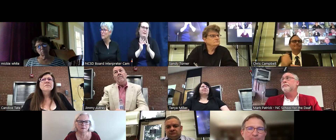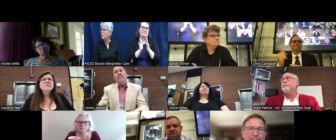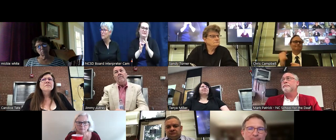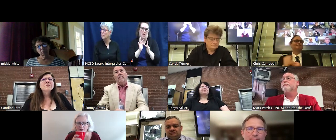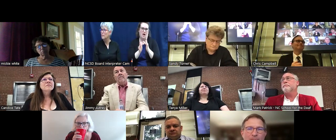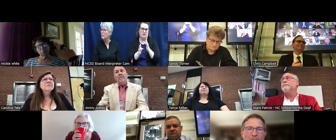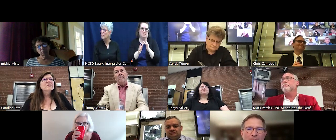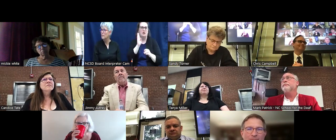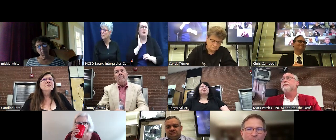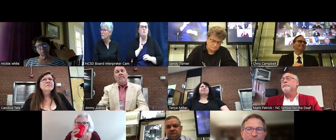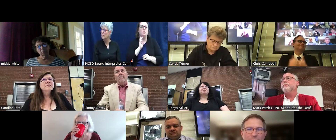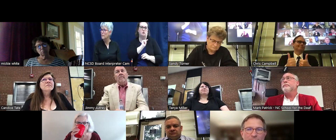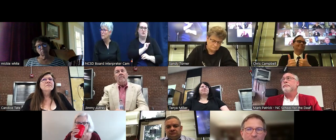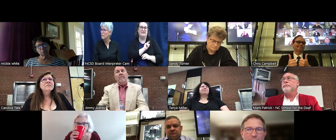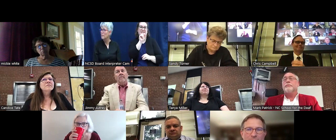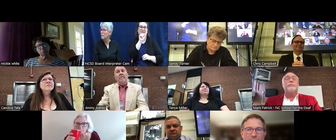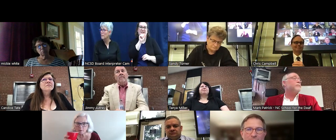Would be my